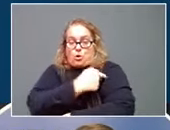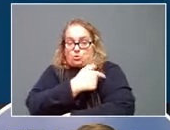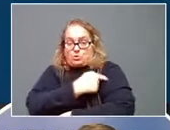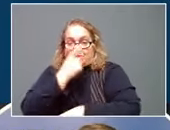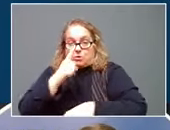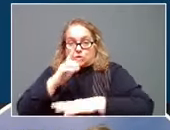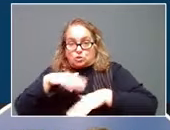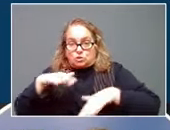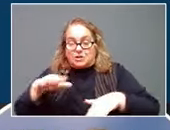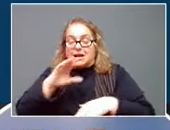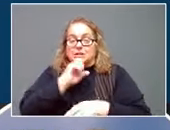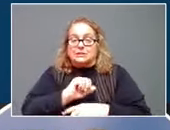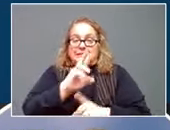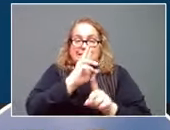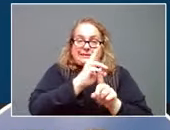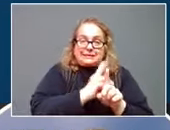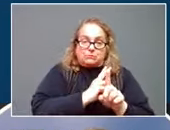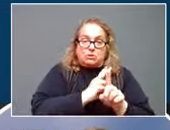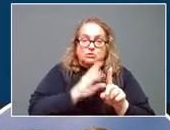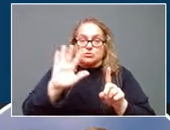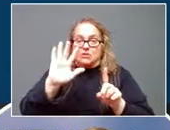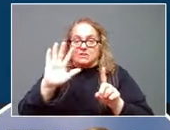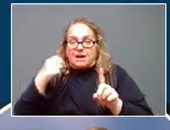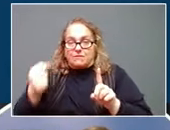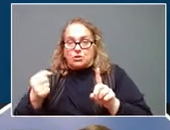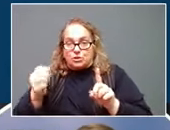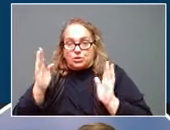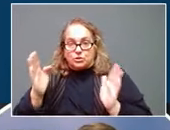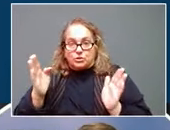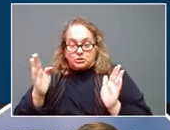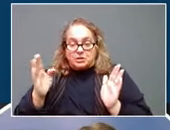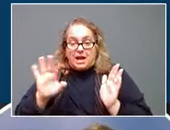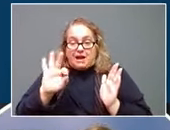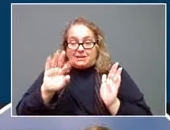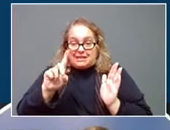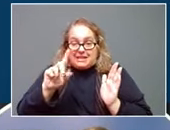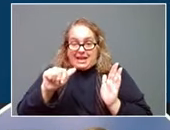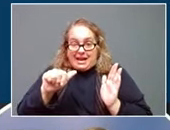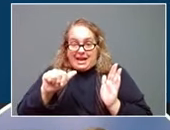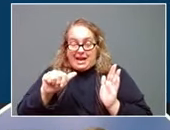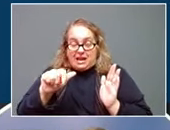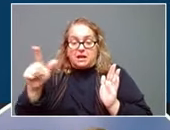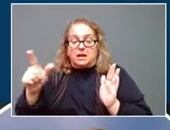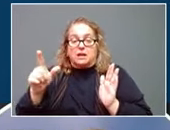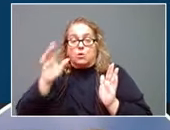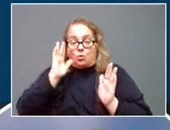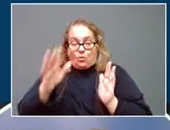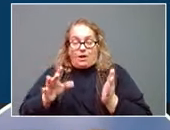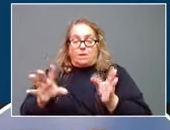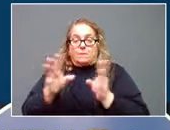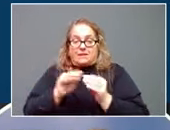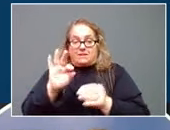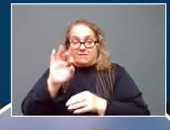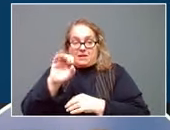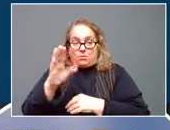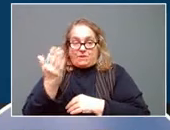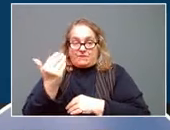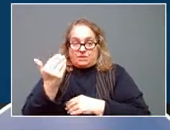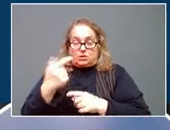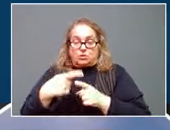6 months to 5 years. The FDA's vaccine panel is scheduled to meet on February the 15th to discuss the